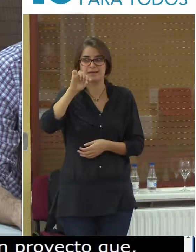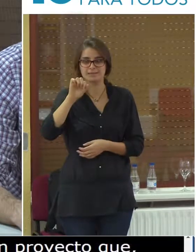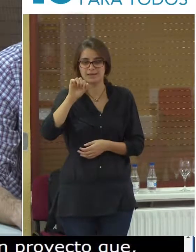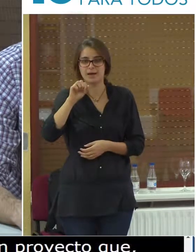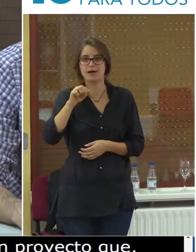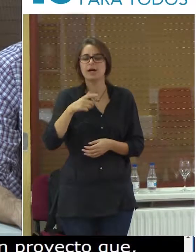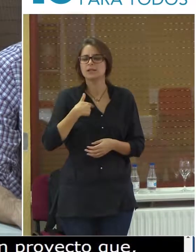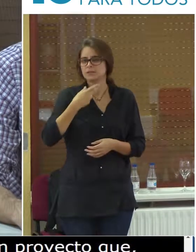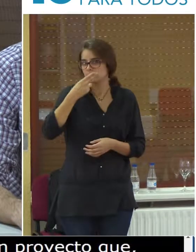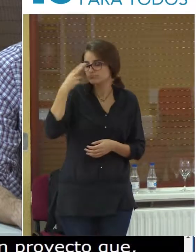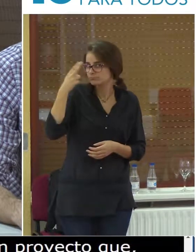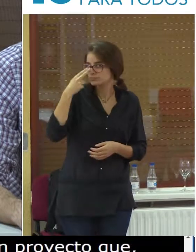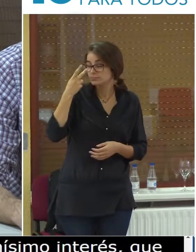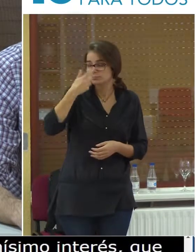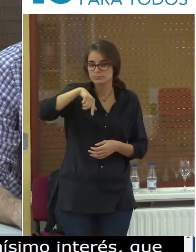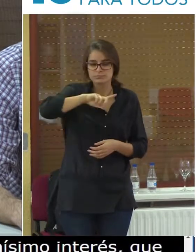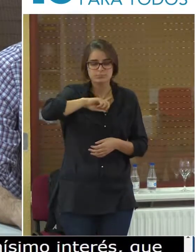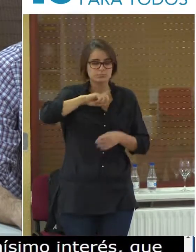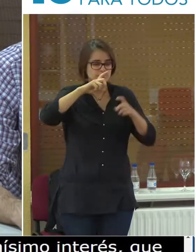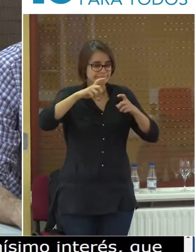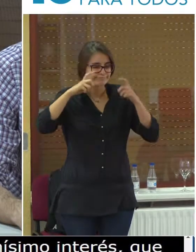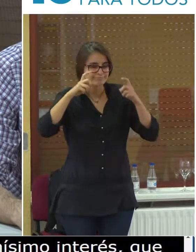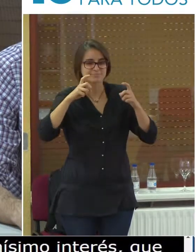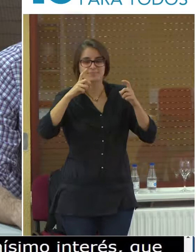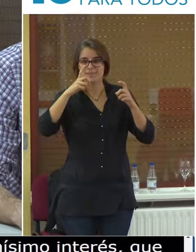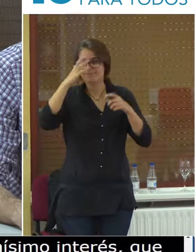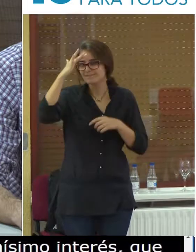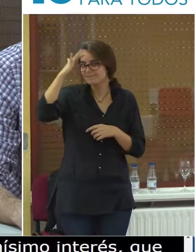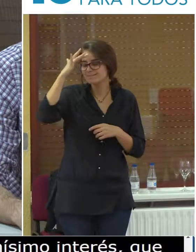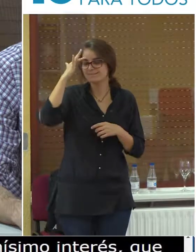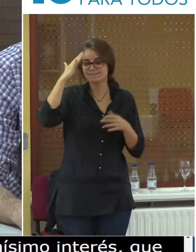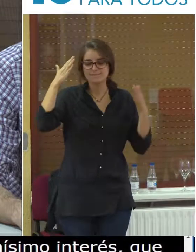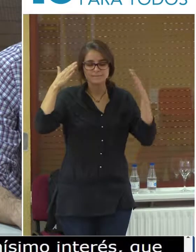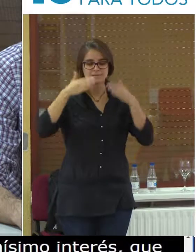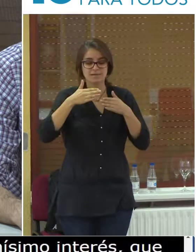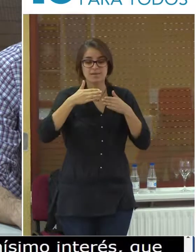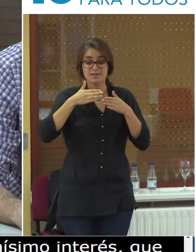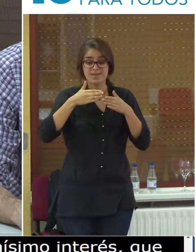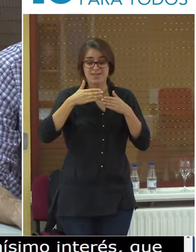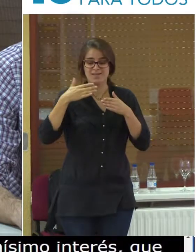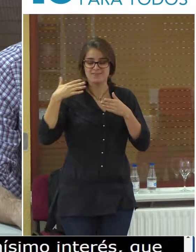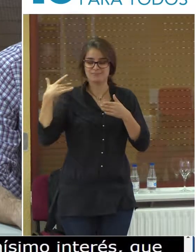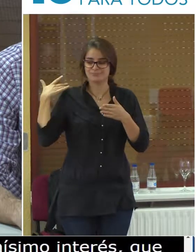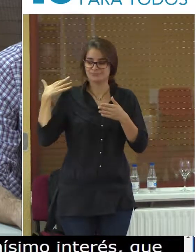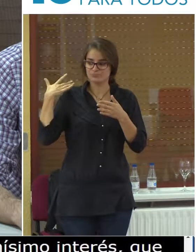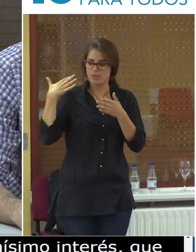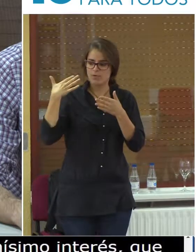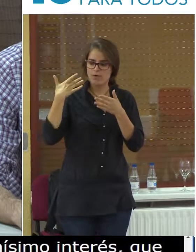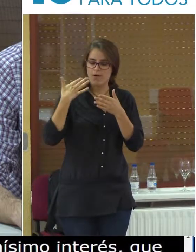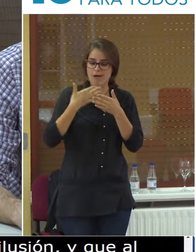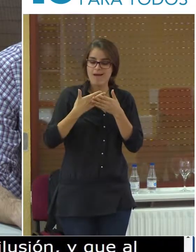really dedicated a lot of effort and time and passion to. And we're reaching a moment